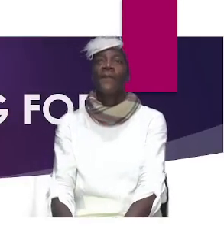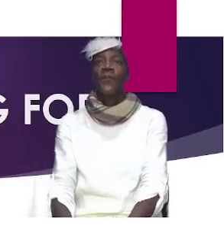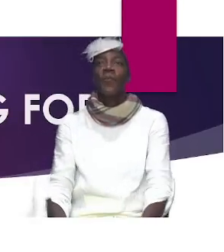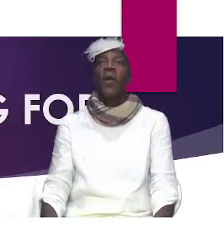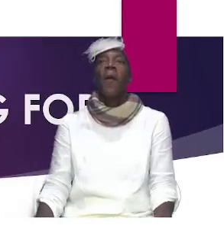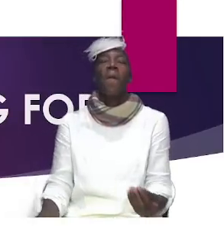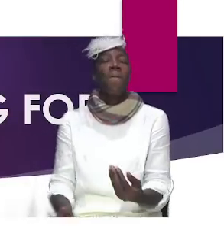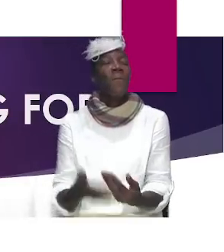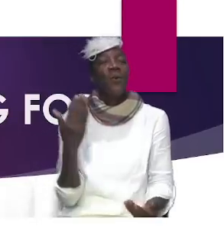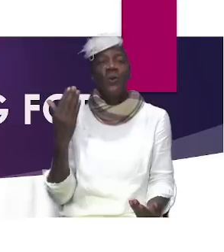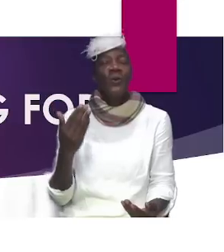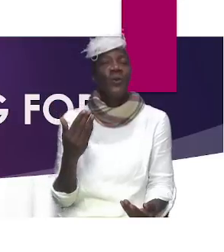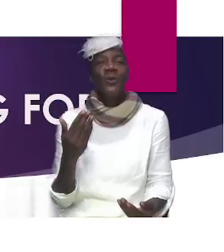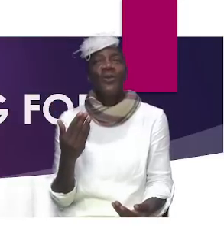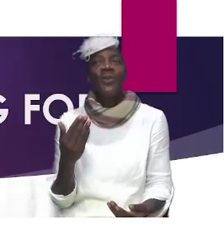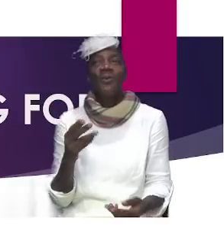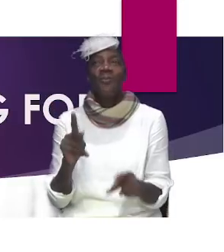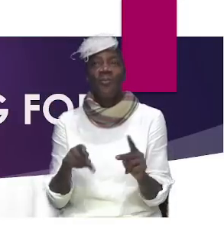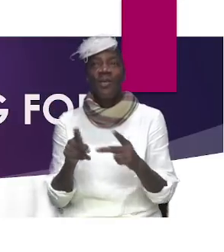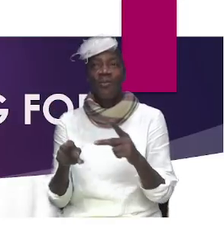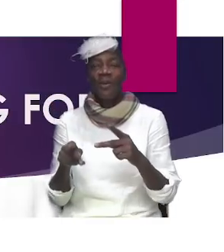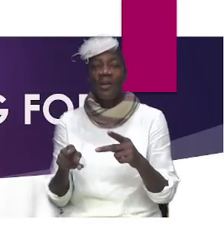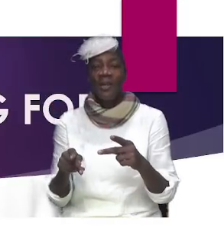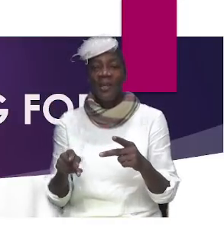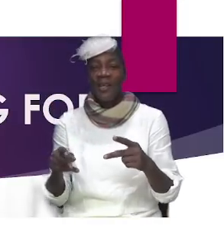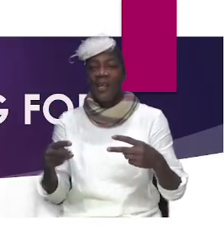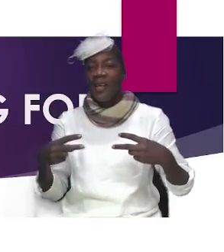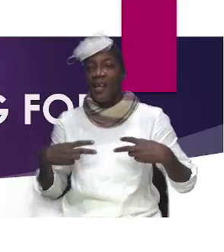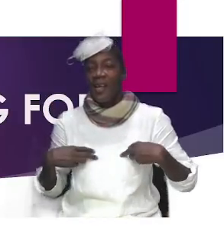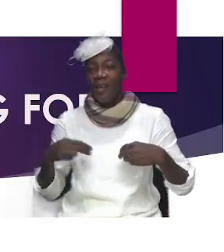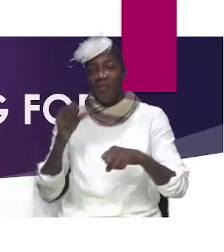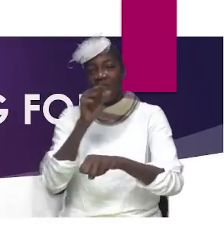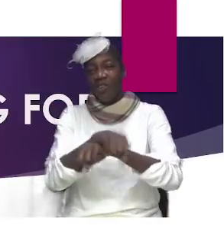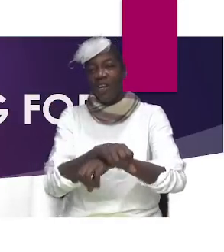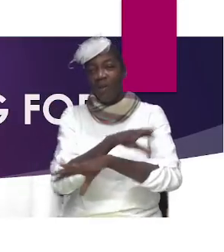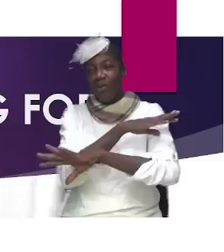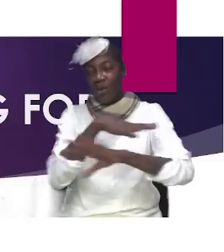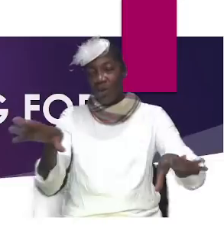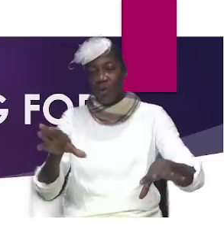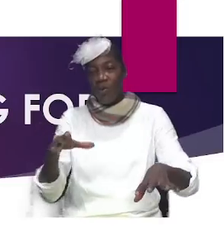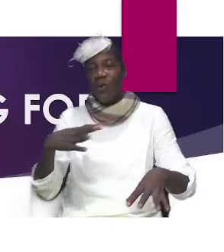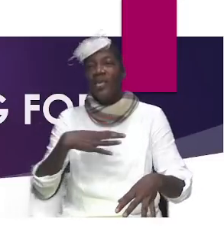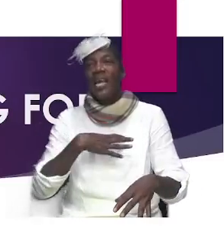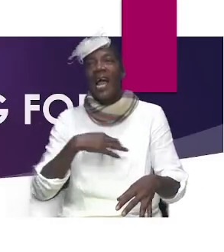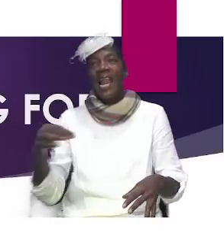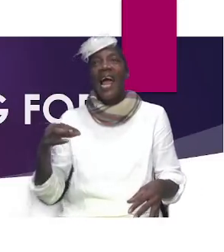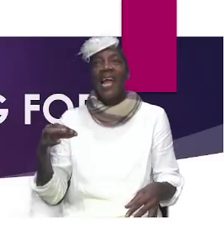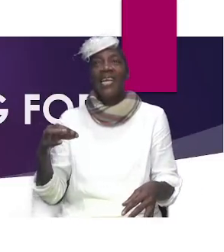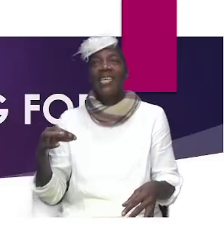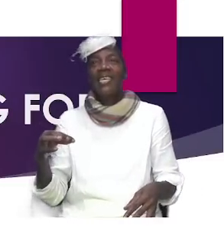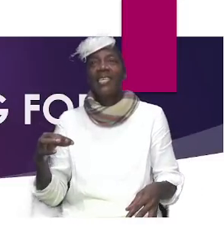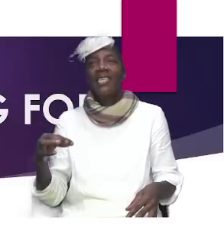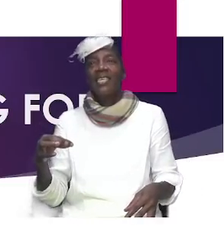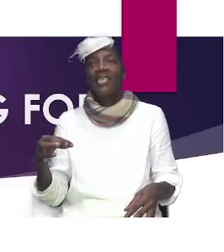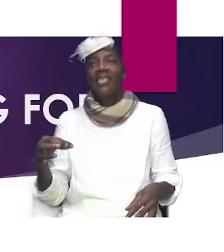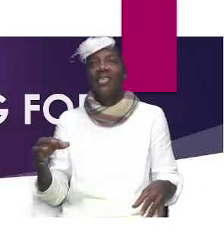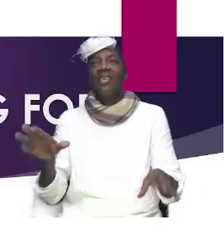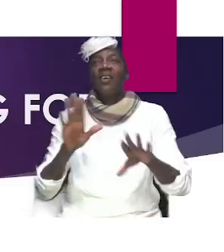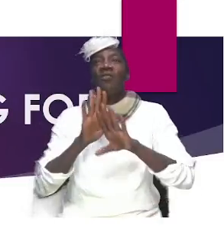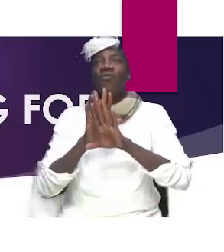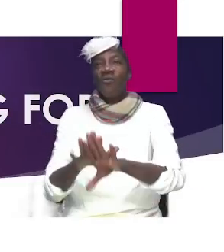us are into jobs that we do not like. Yes, we are in jobs that we are forced to take